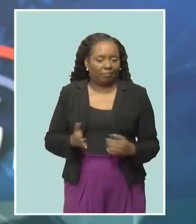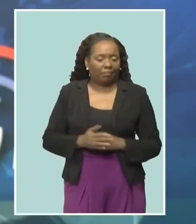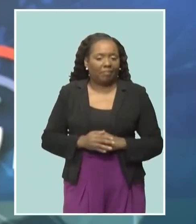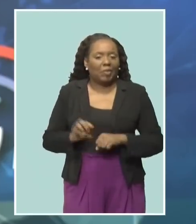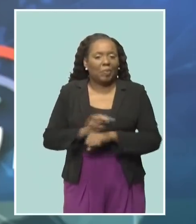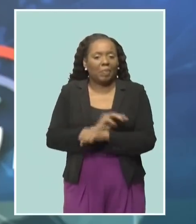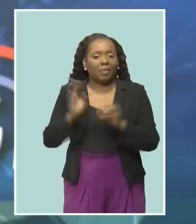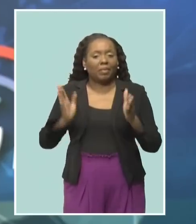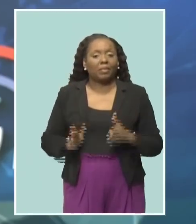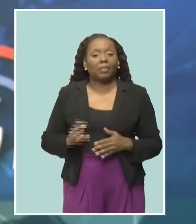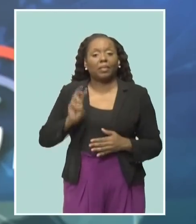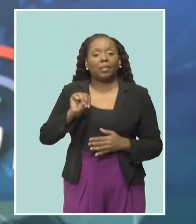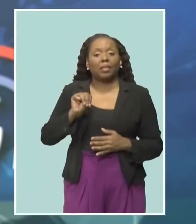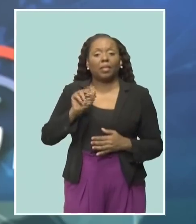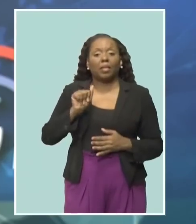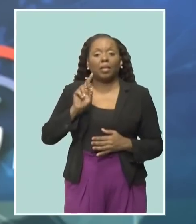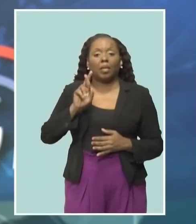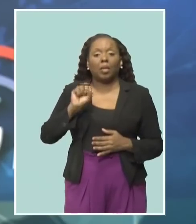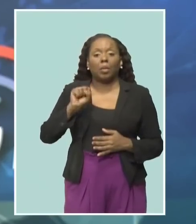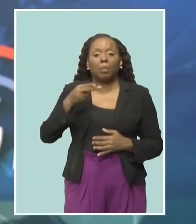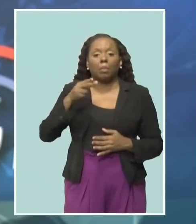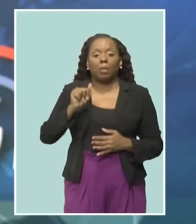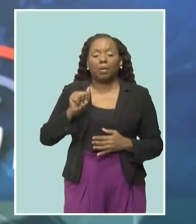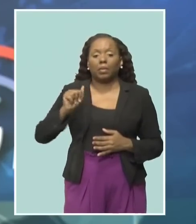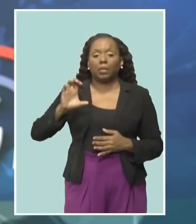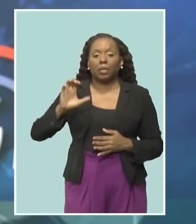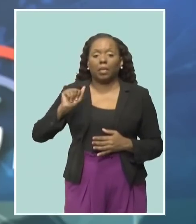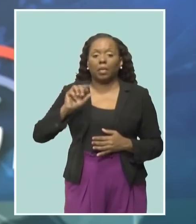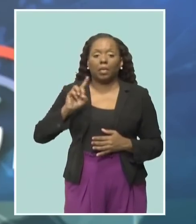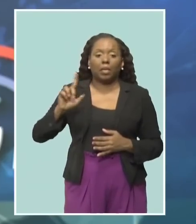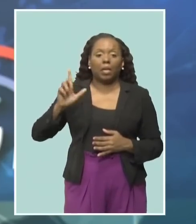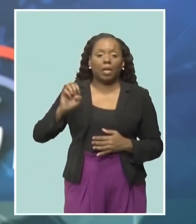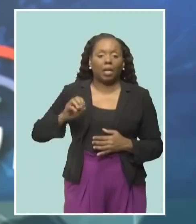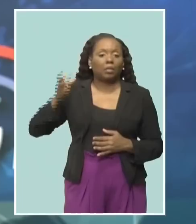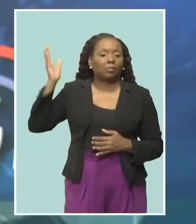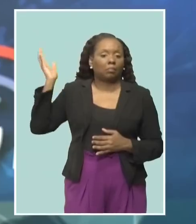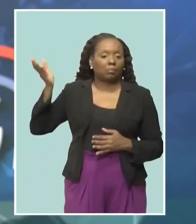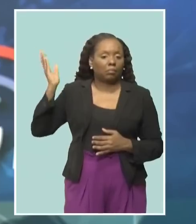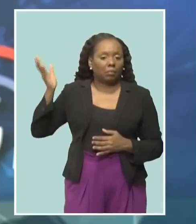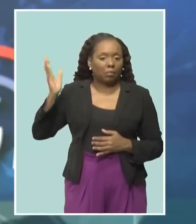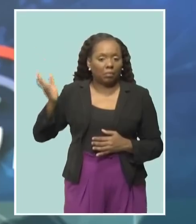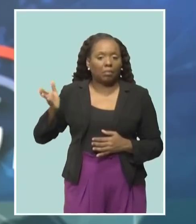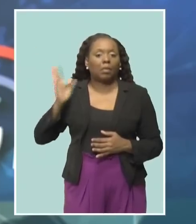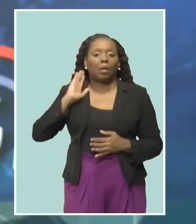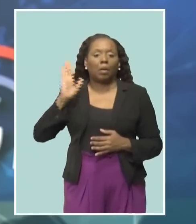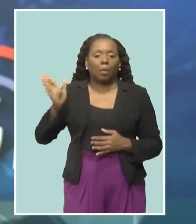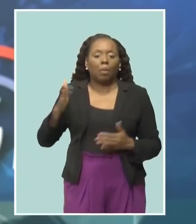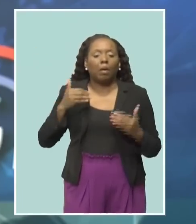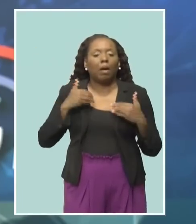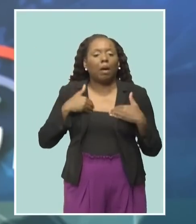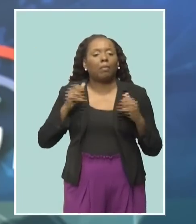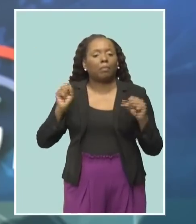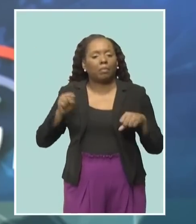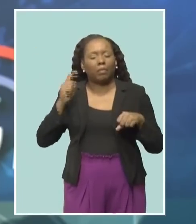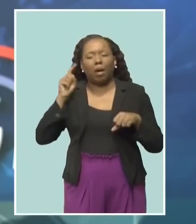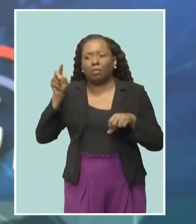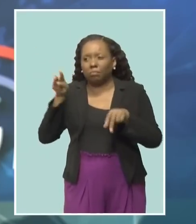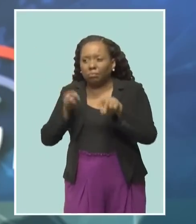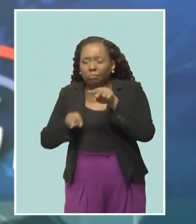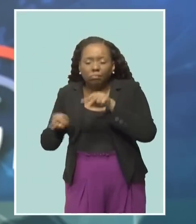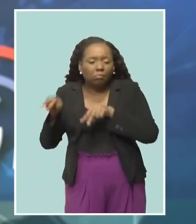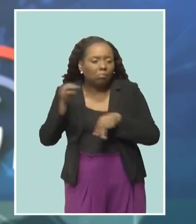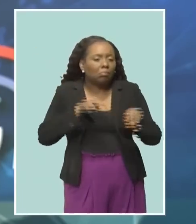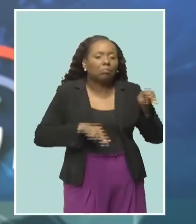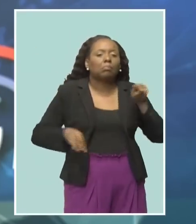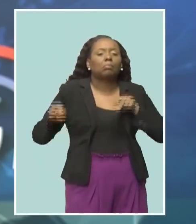Marcia Caddo, told the Digital Banking Drive Forum at the conference room of the Sky Mall that it will have surveillance capacity.